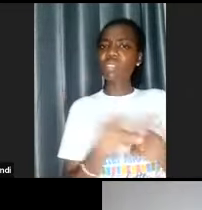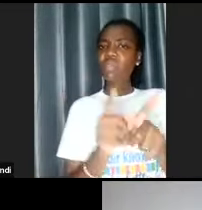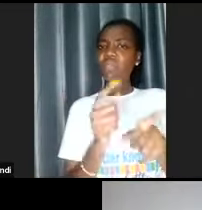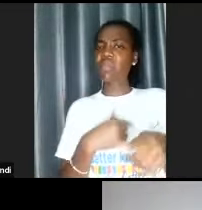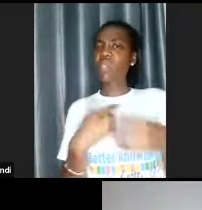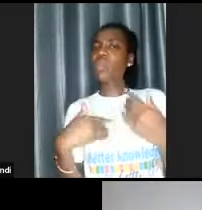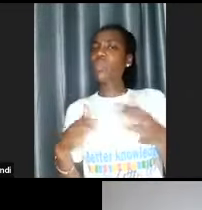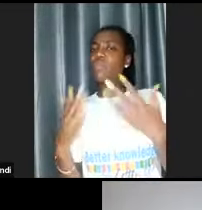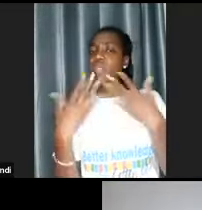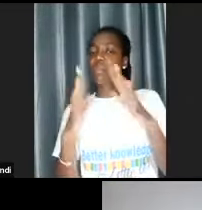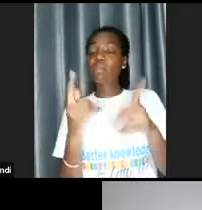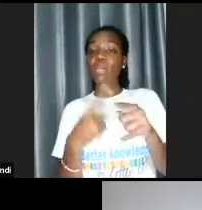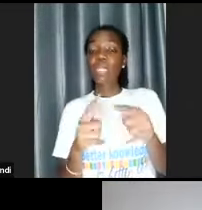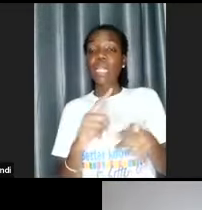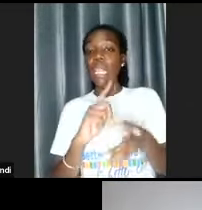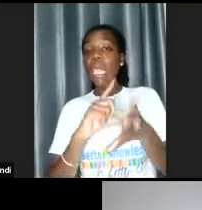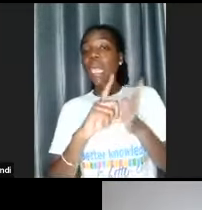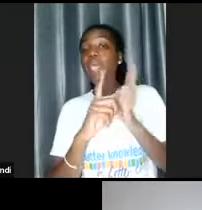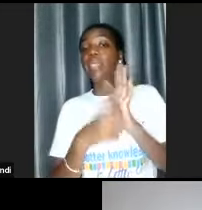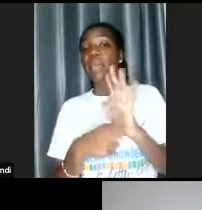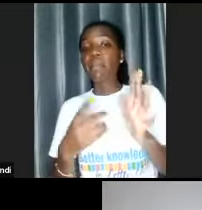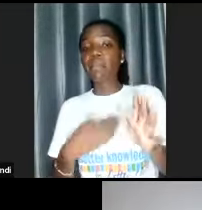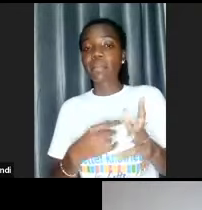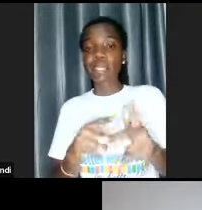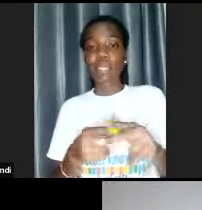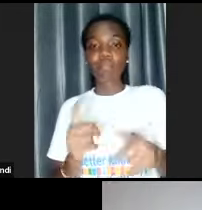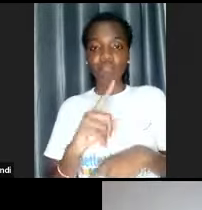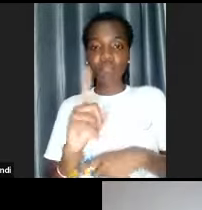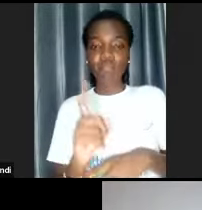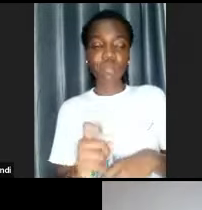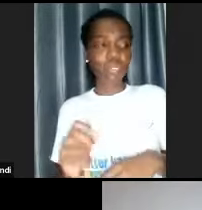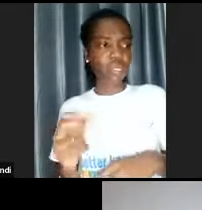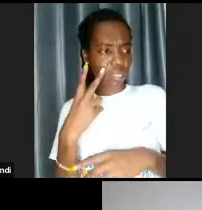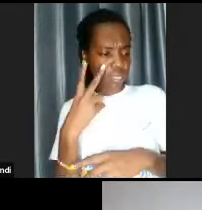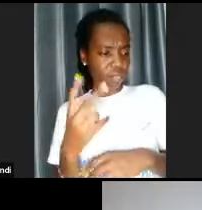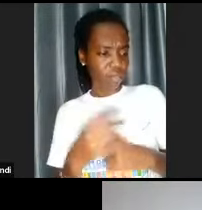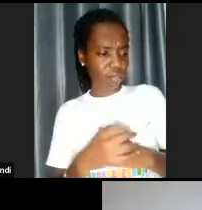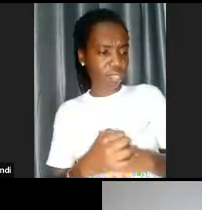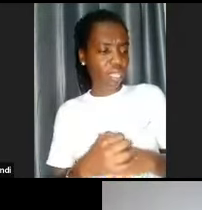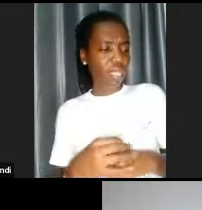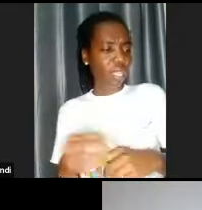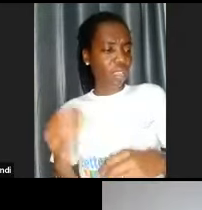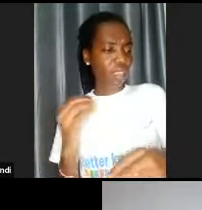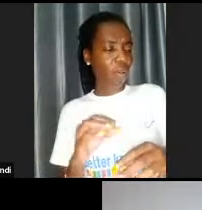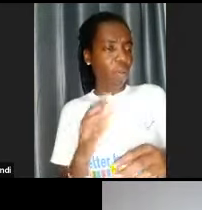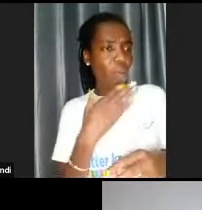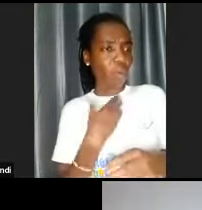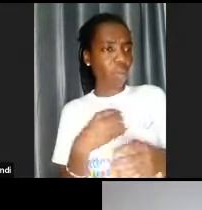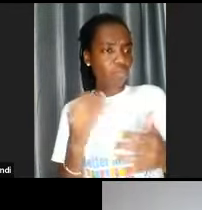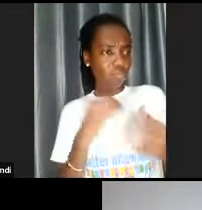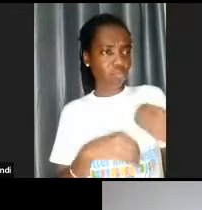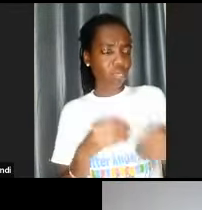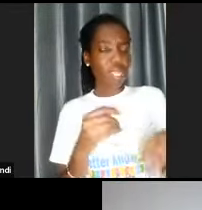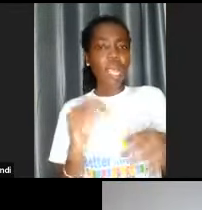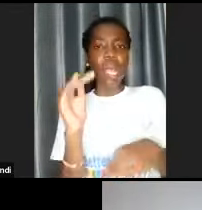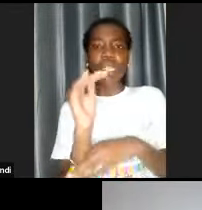questioning. I started looking for those who started circles, investment clubs, and I was asking them, guys, how did I help you set up this? I know I